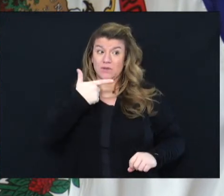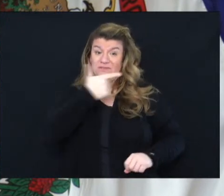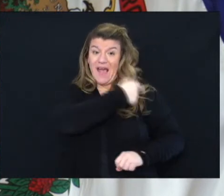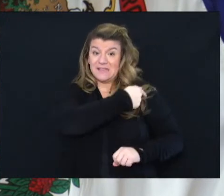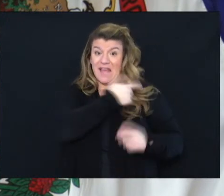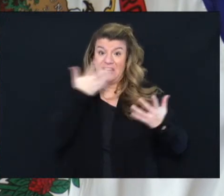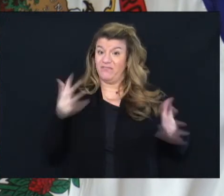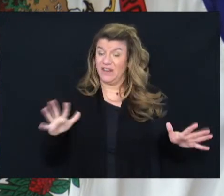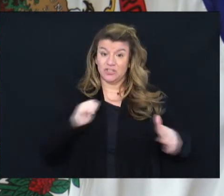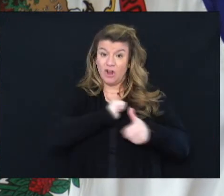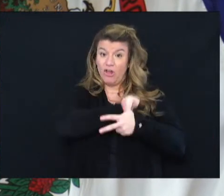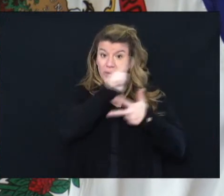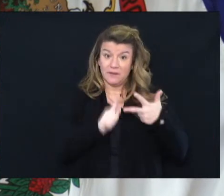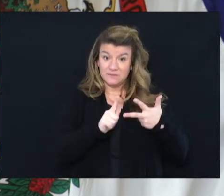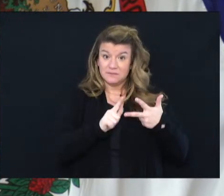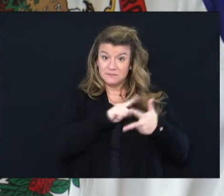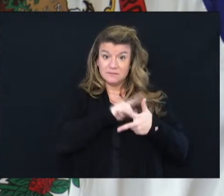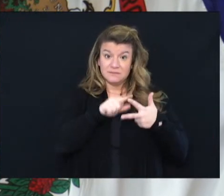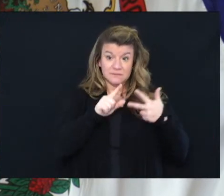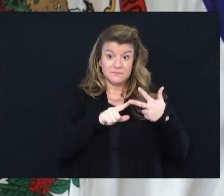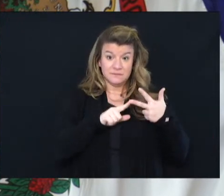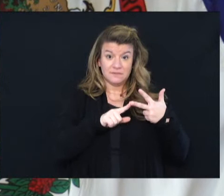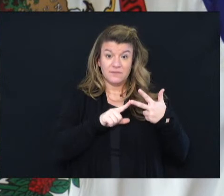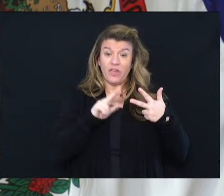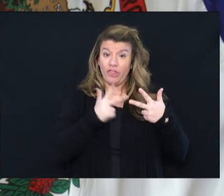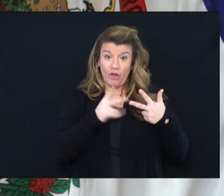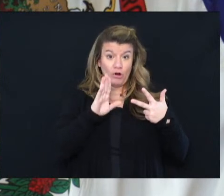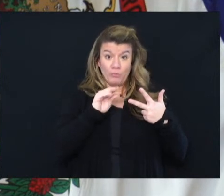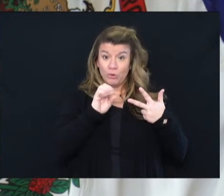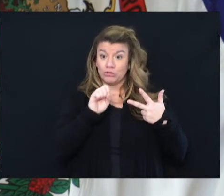completely and had the booster shot.